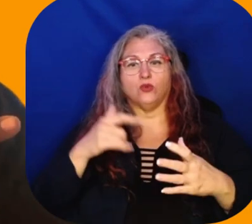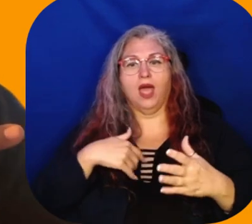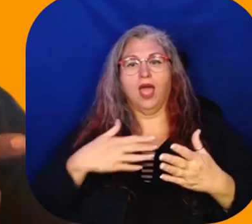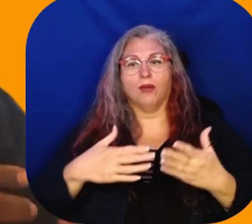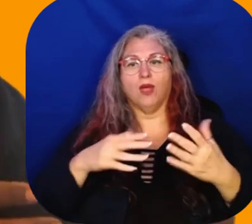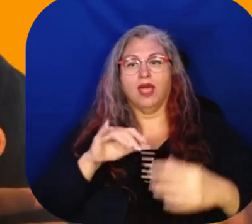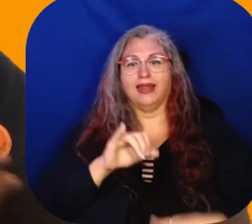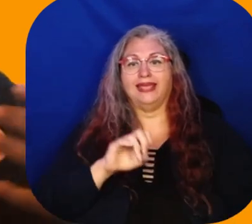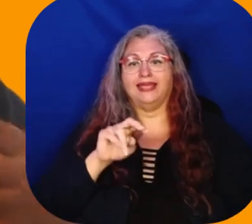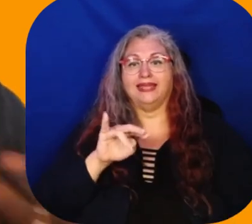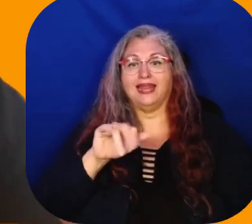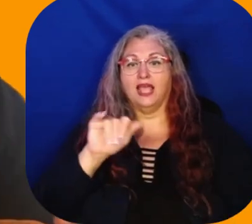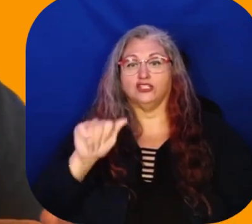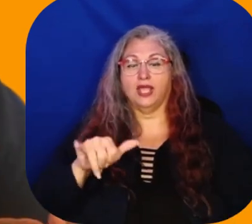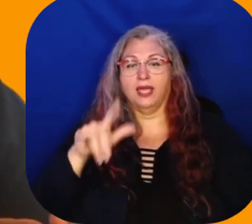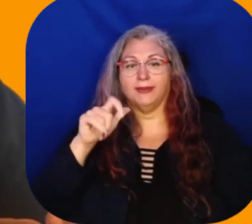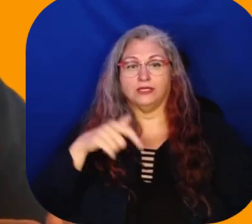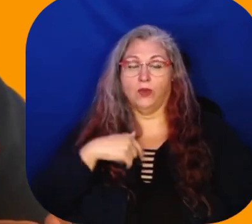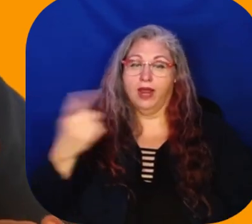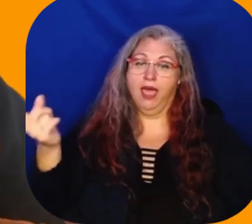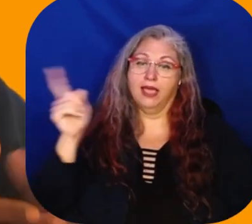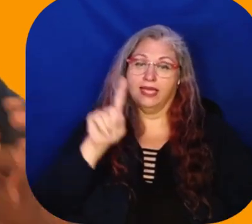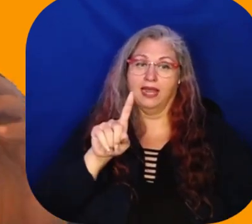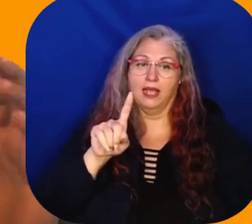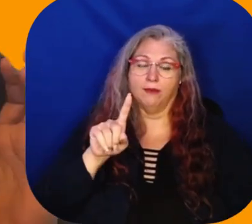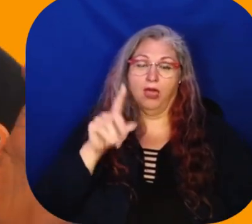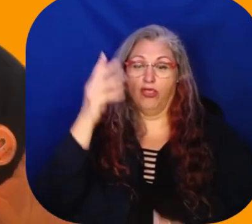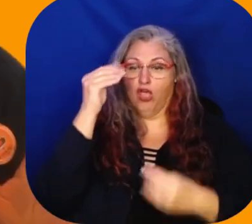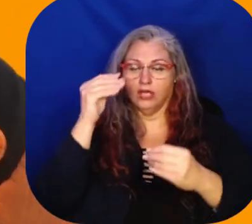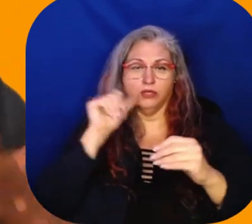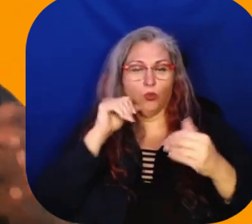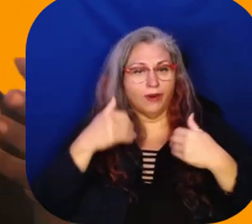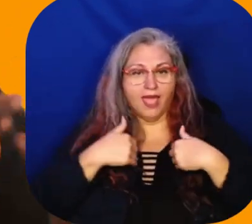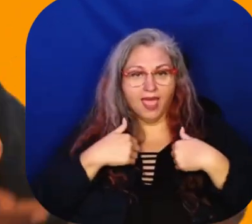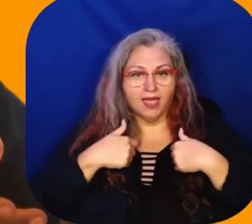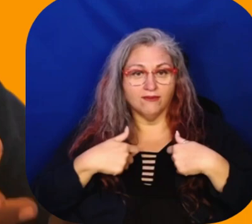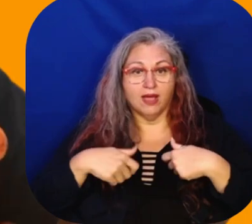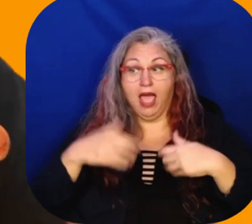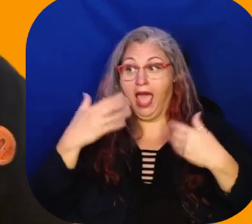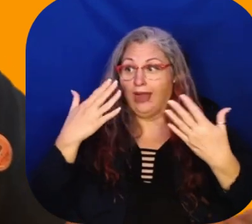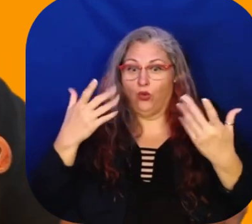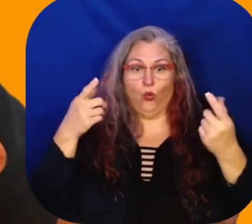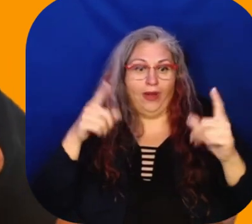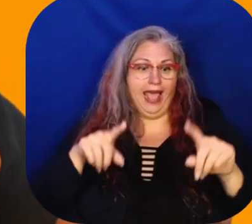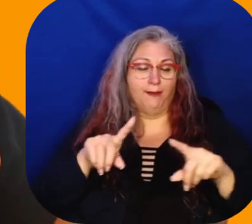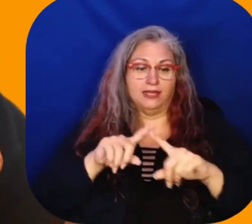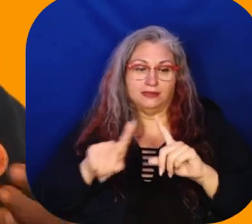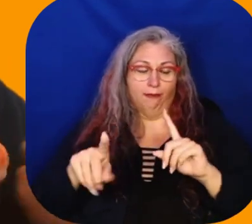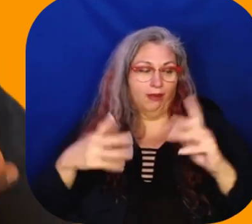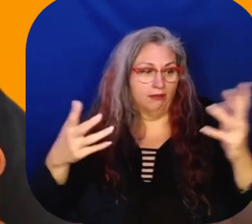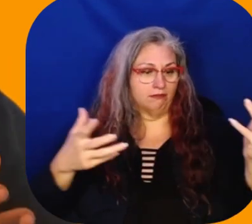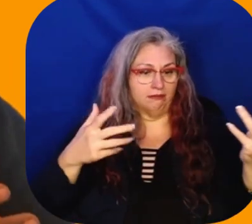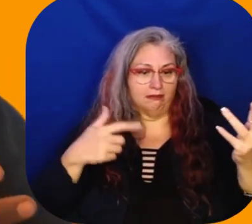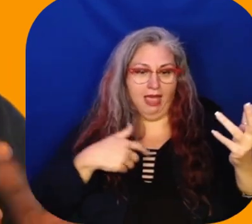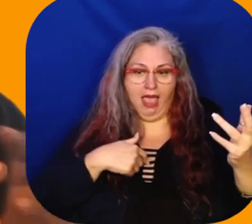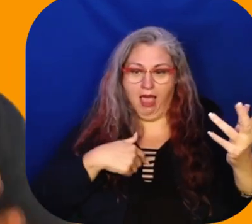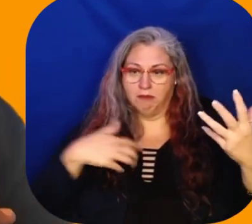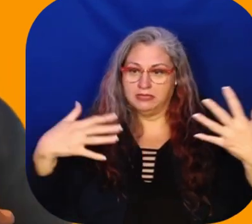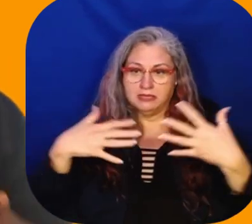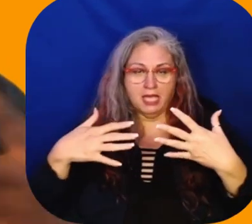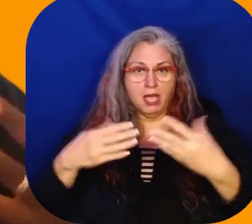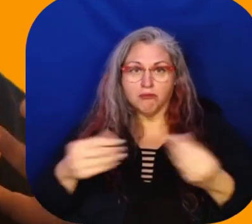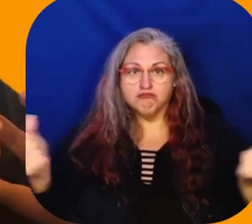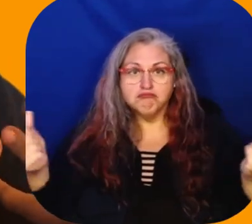up there, I don't have these thoughts. I don't know what happens, but I'm not scared. I'm not, you